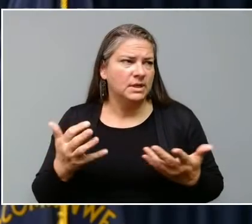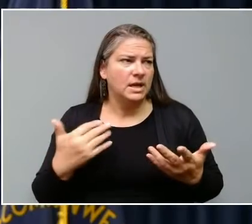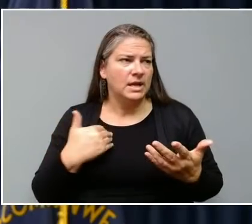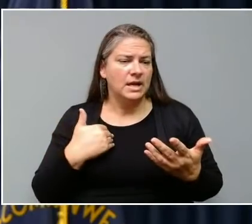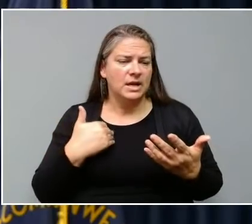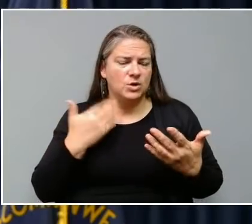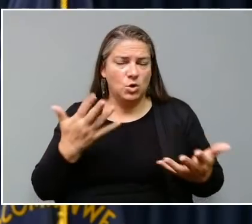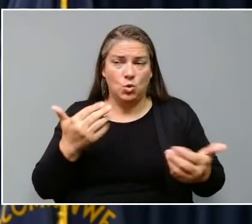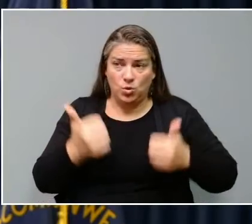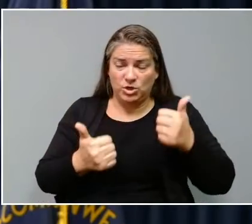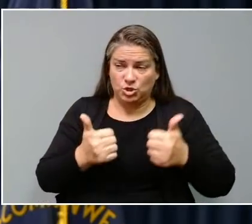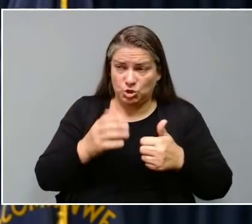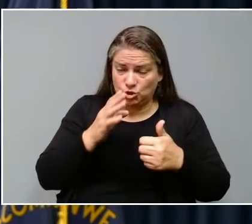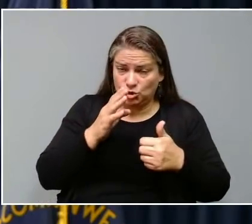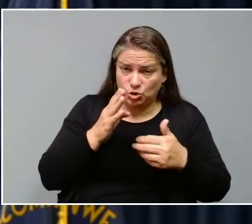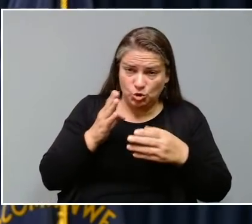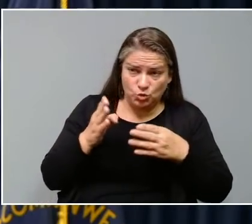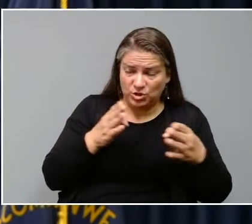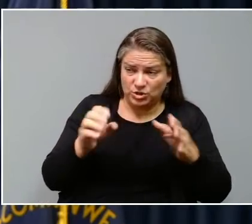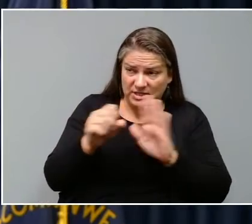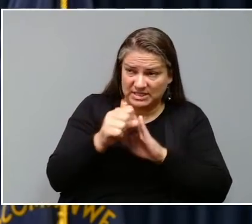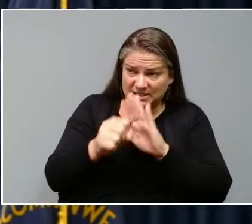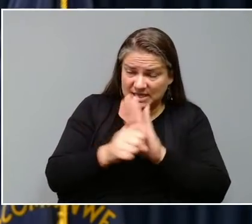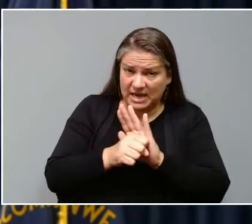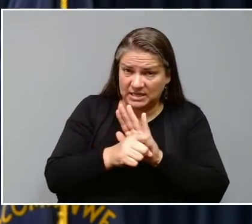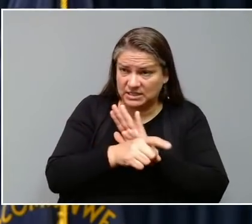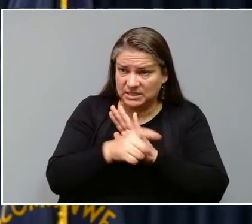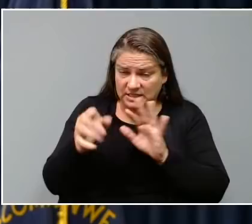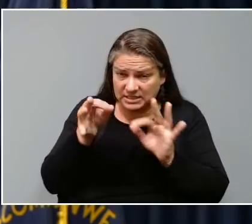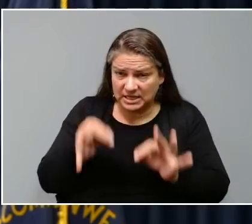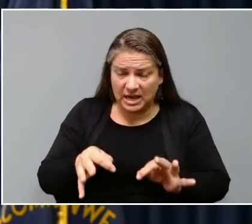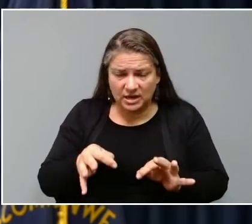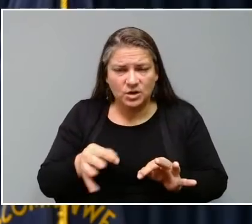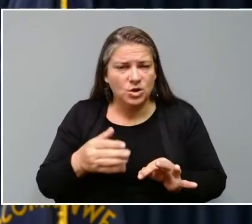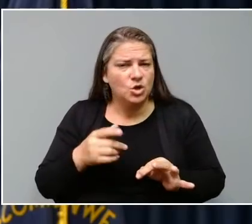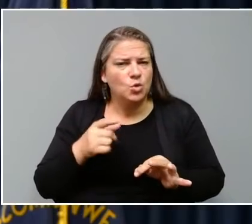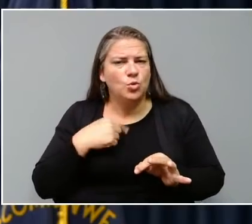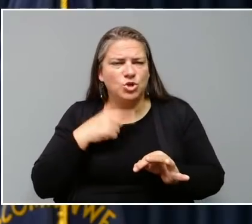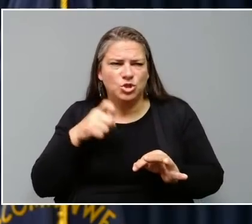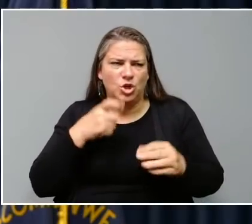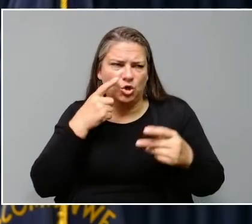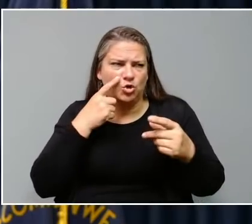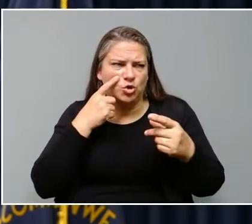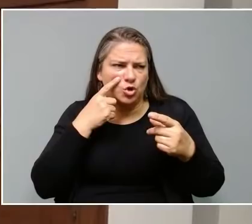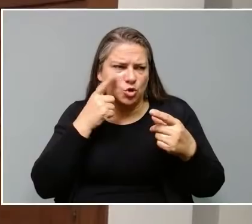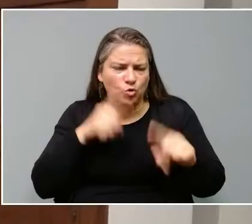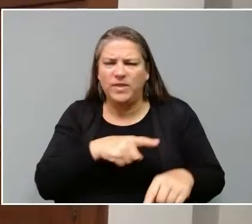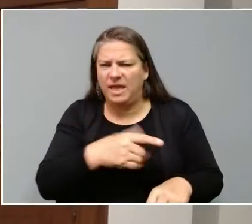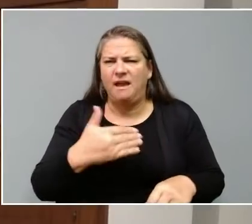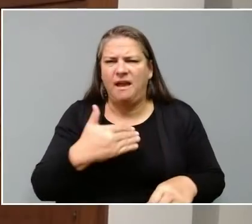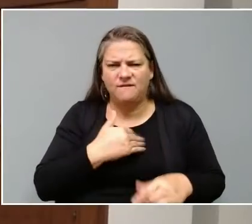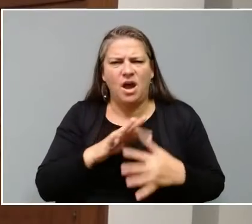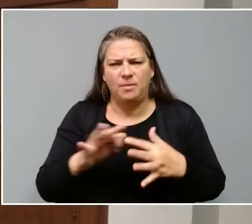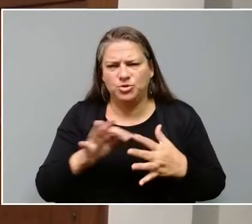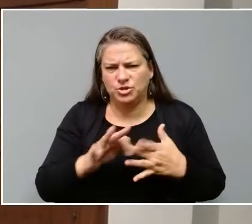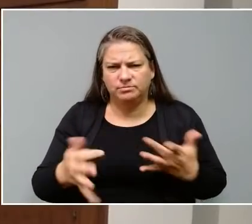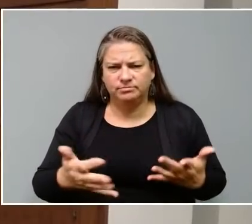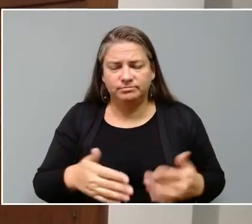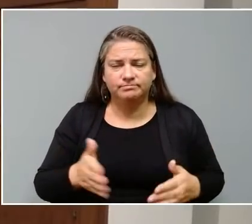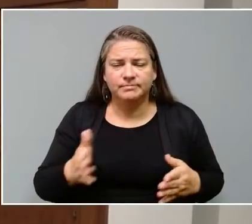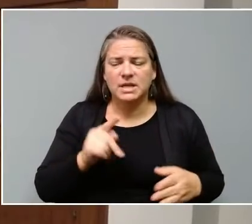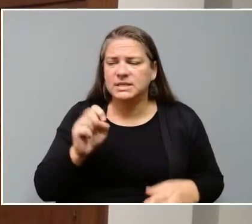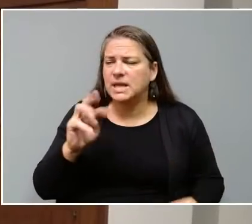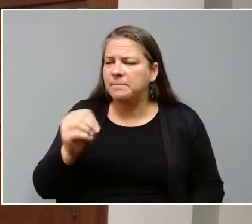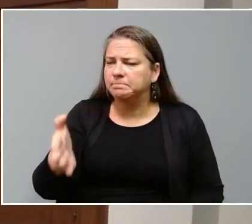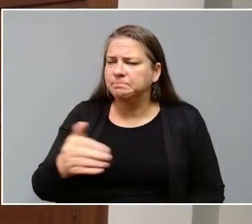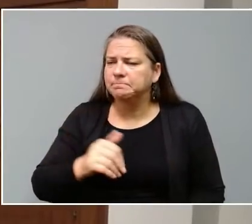and any state moves, that we can at least agree that they should have some options. Tom Latek.